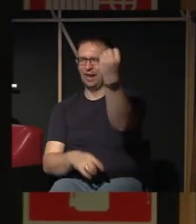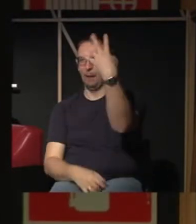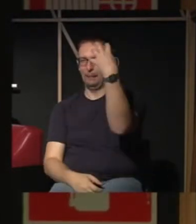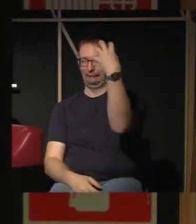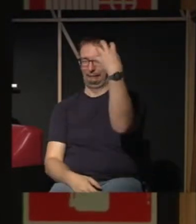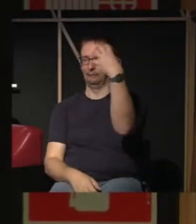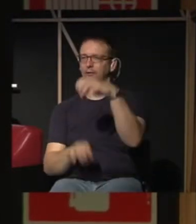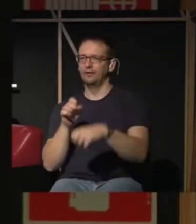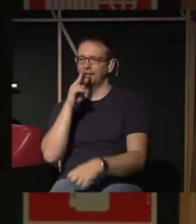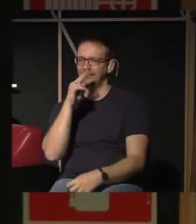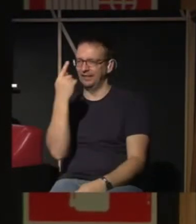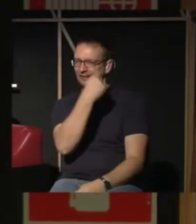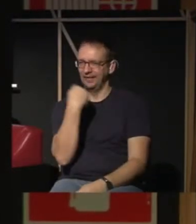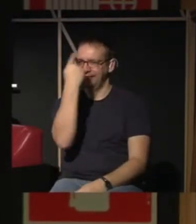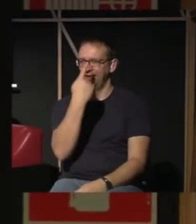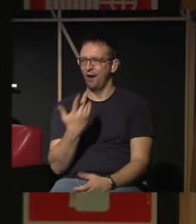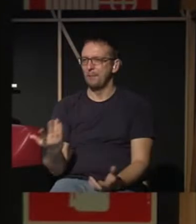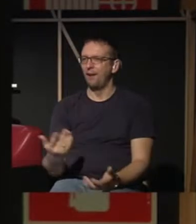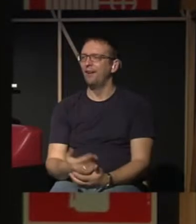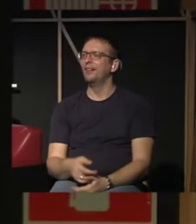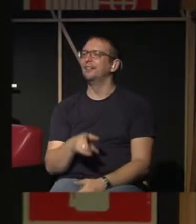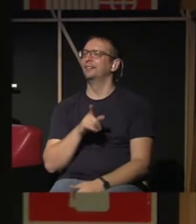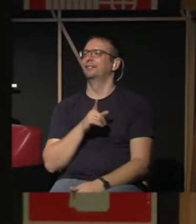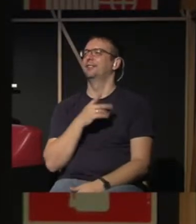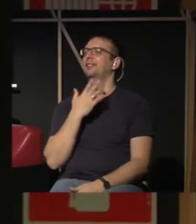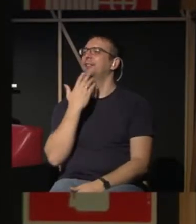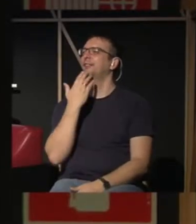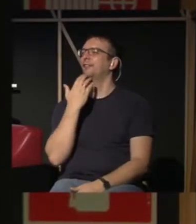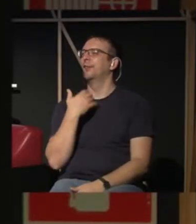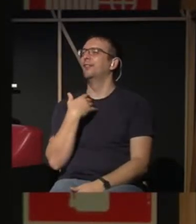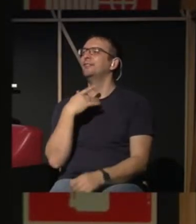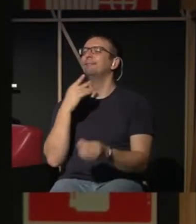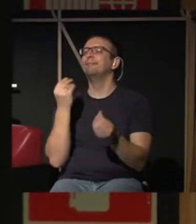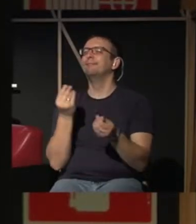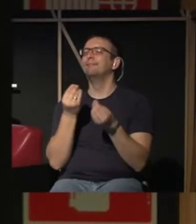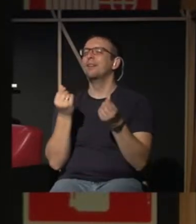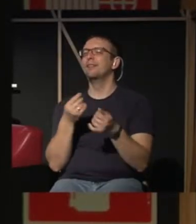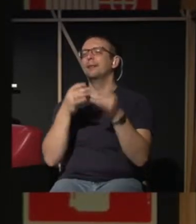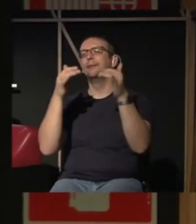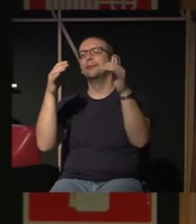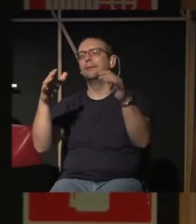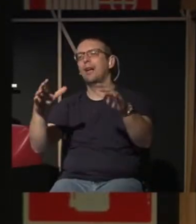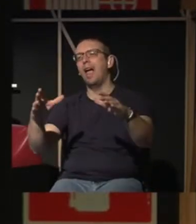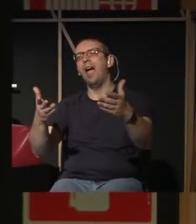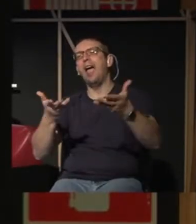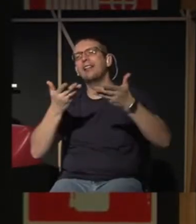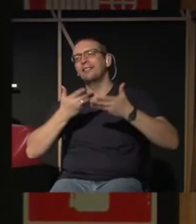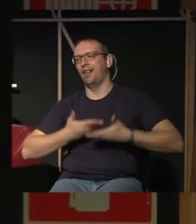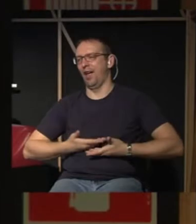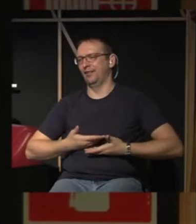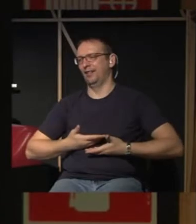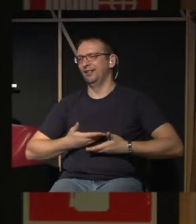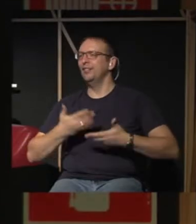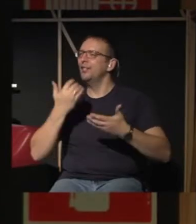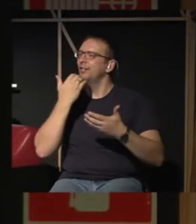It will be my pleasure to go through this journey with you, and this is a journey that still hasn't ended. Well, actually, at the end of this particular